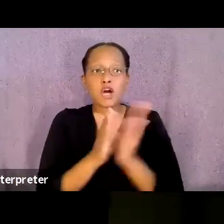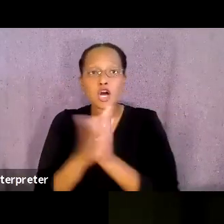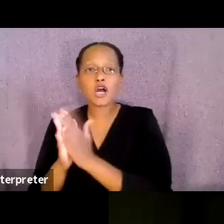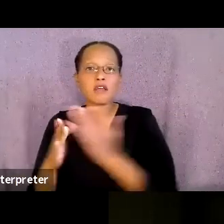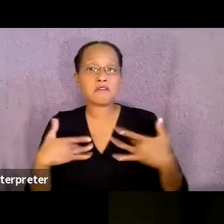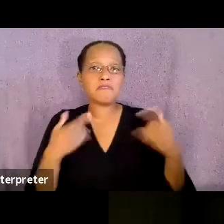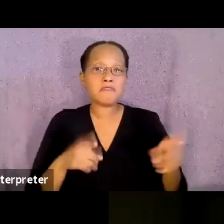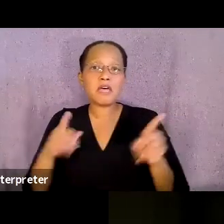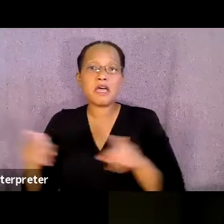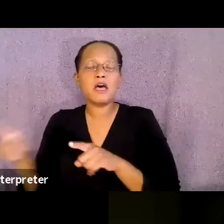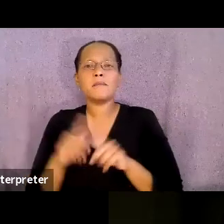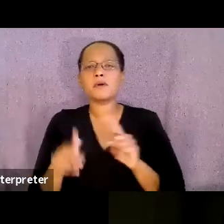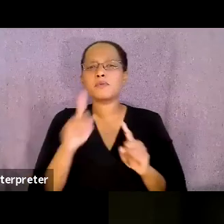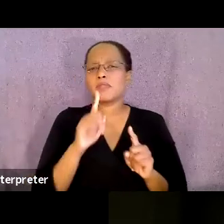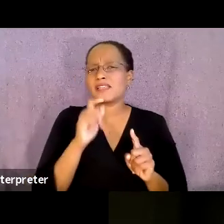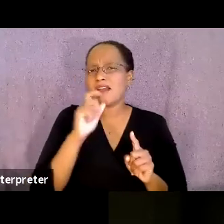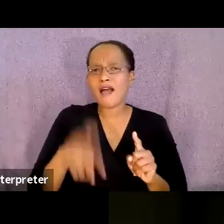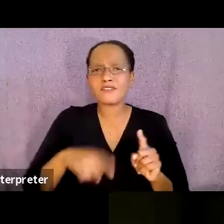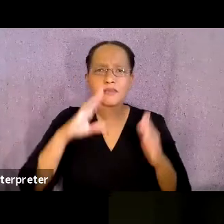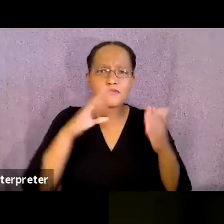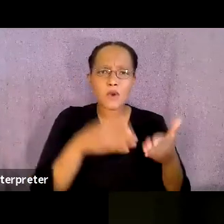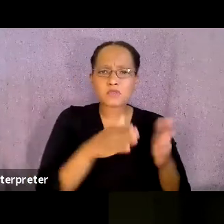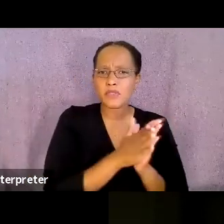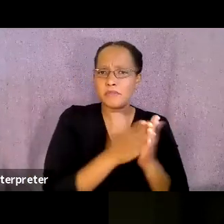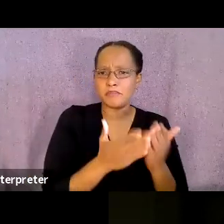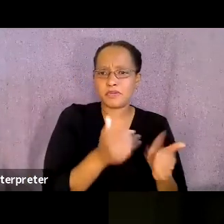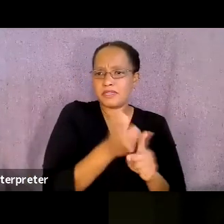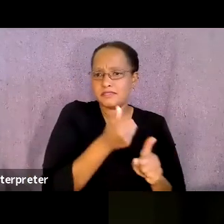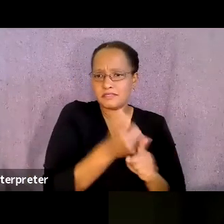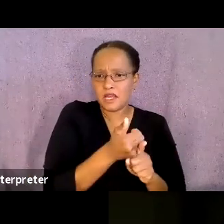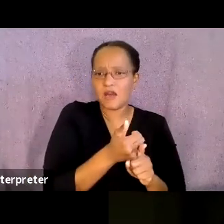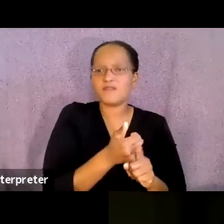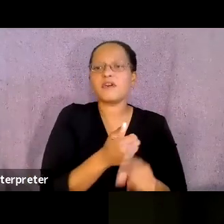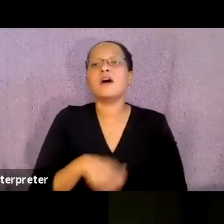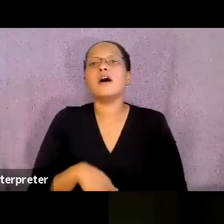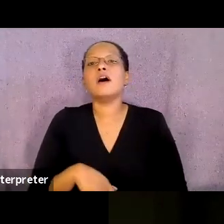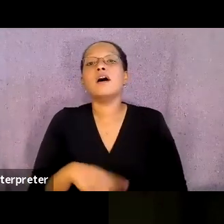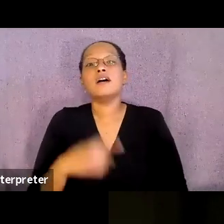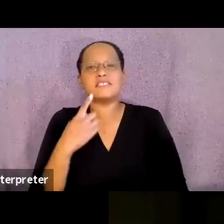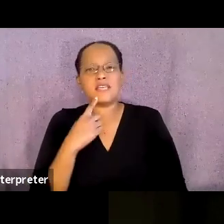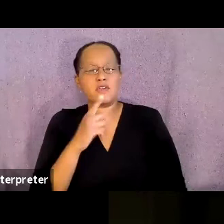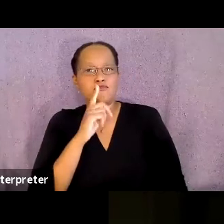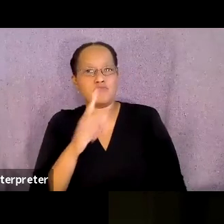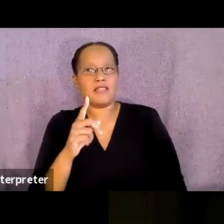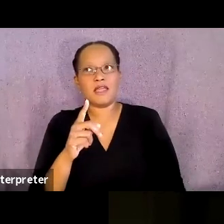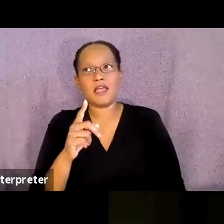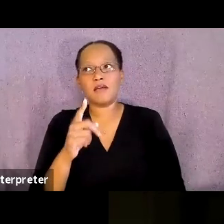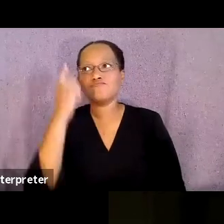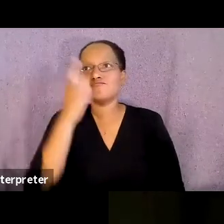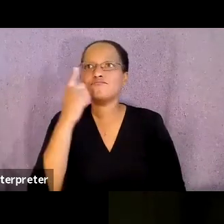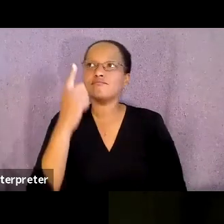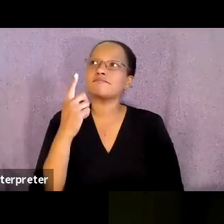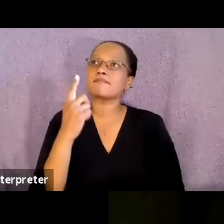doesn't have to be about the book itself, but really as a springboard for broader conversations. And